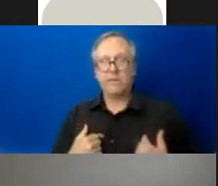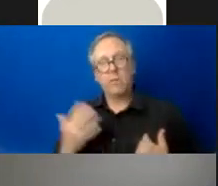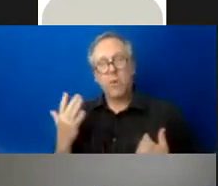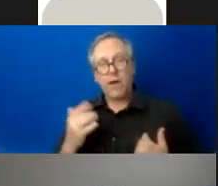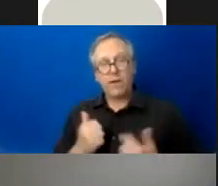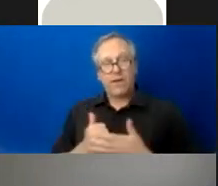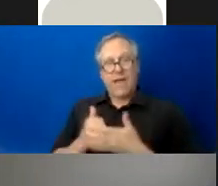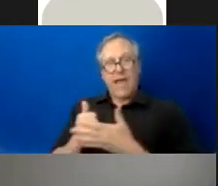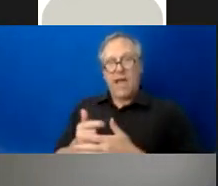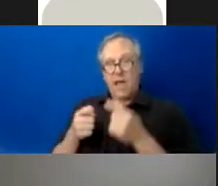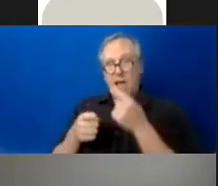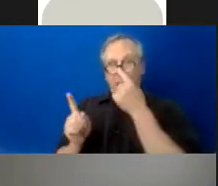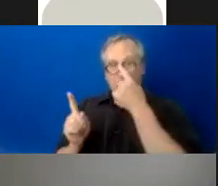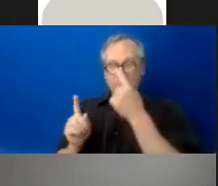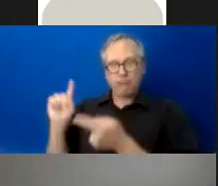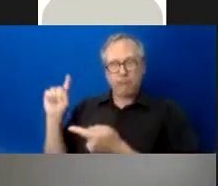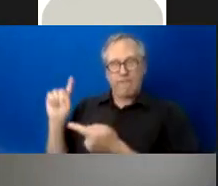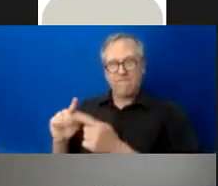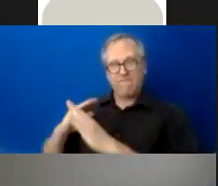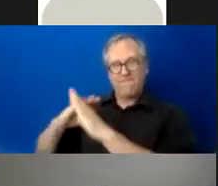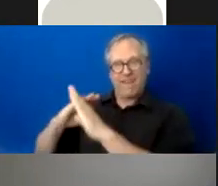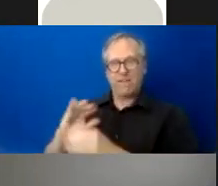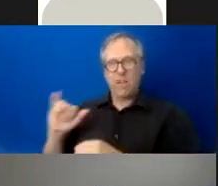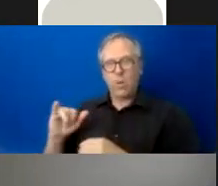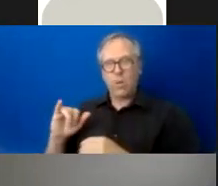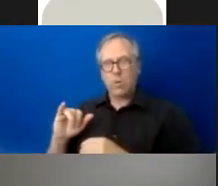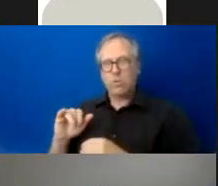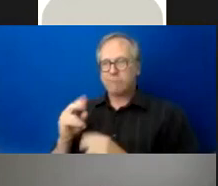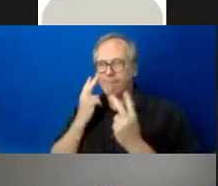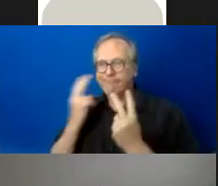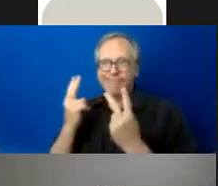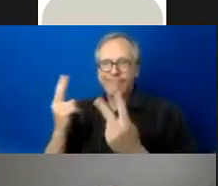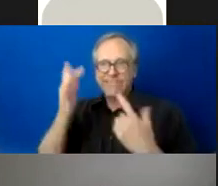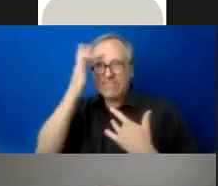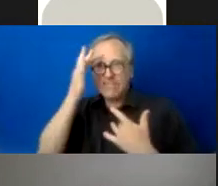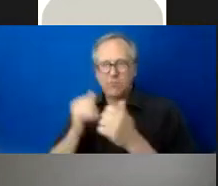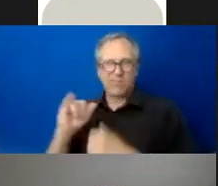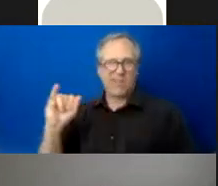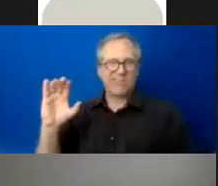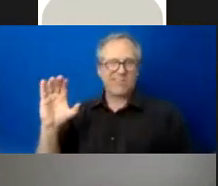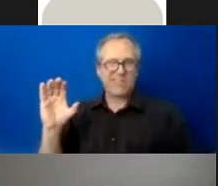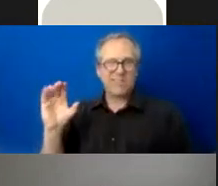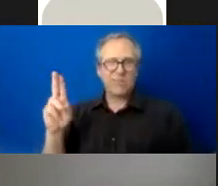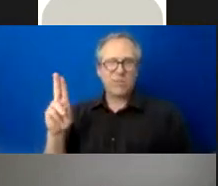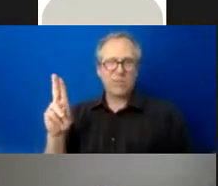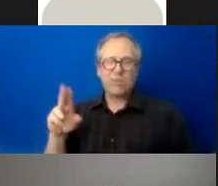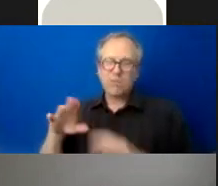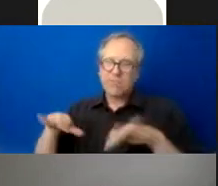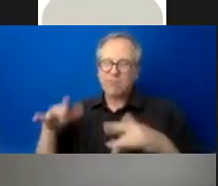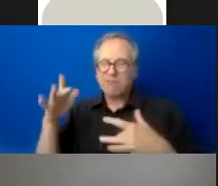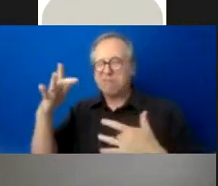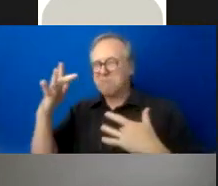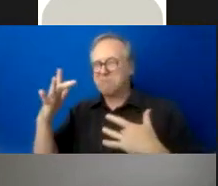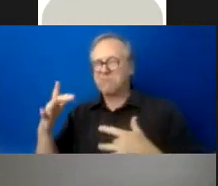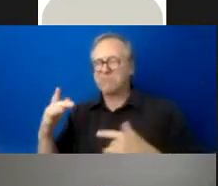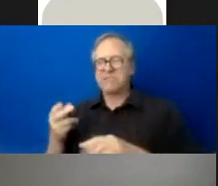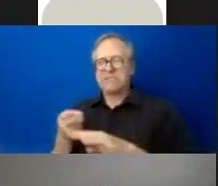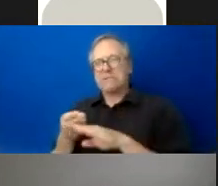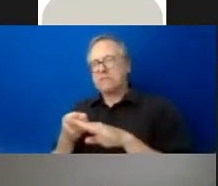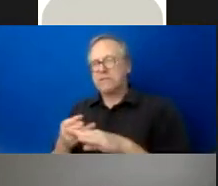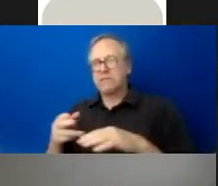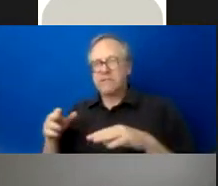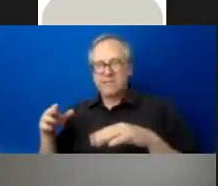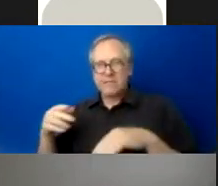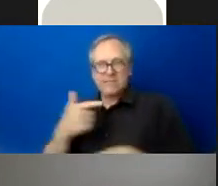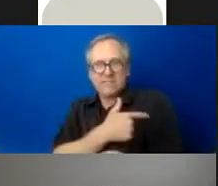a lot of the very serious illness I sometimes see in the ICU when children are too young or haven't been